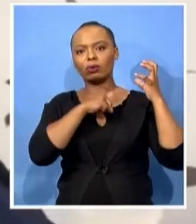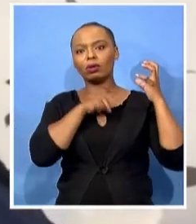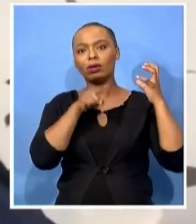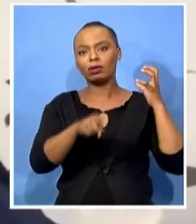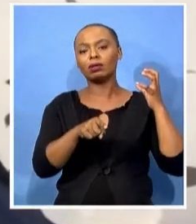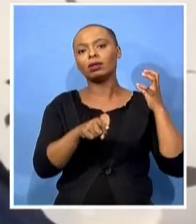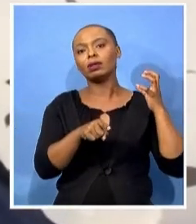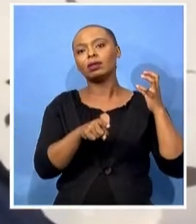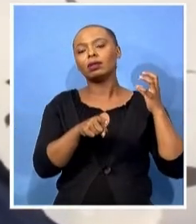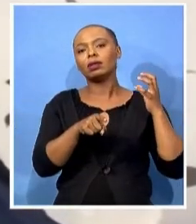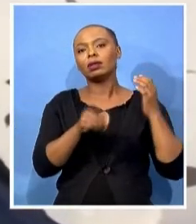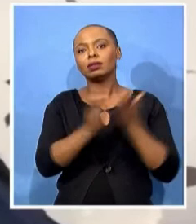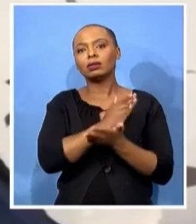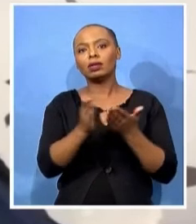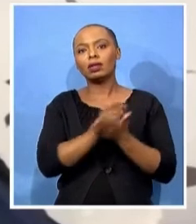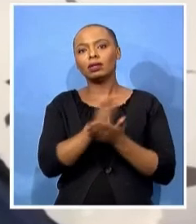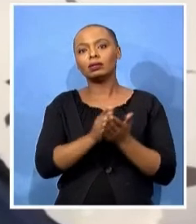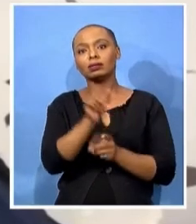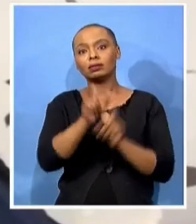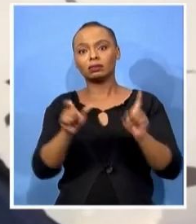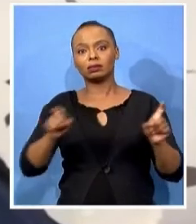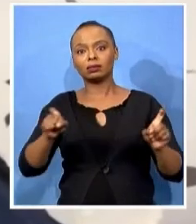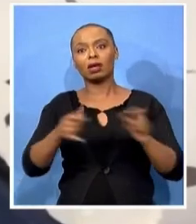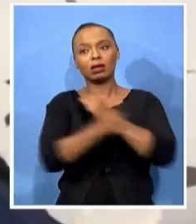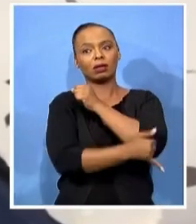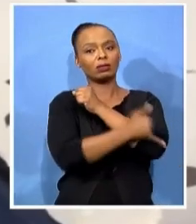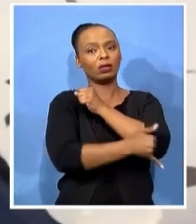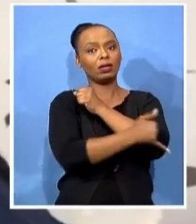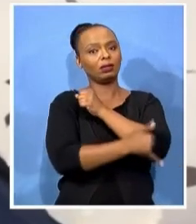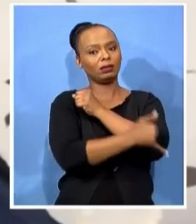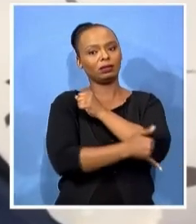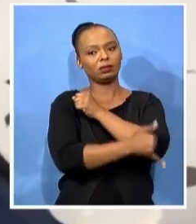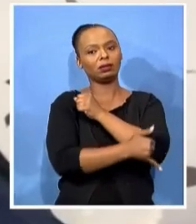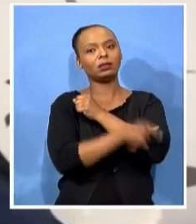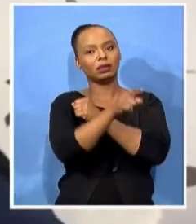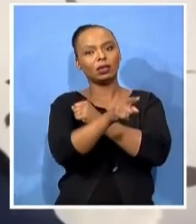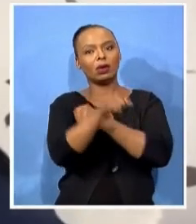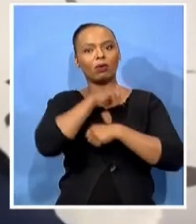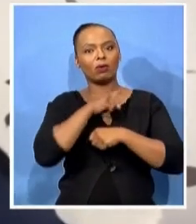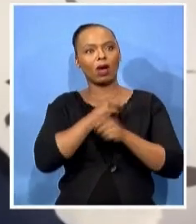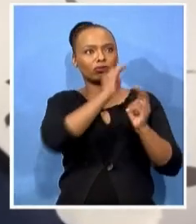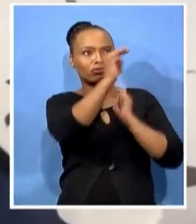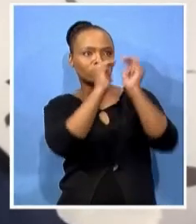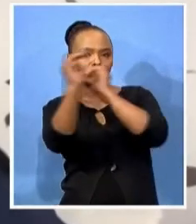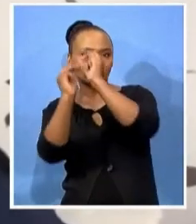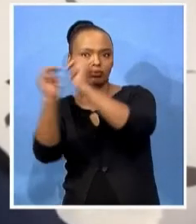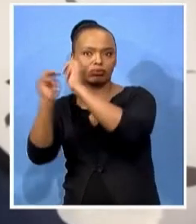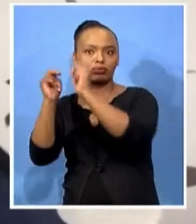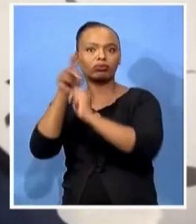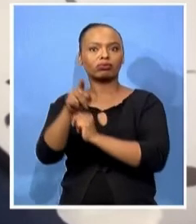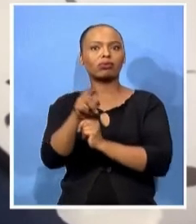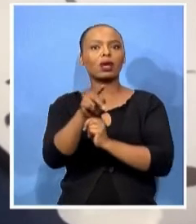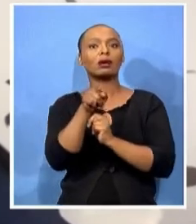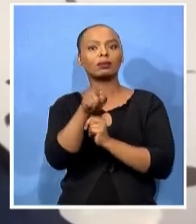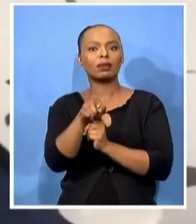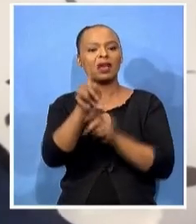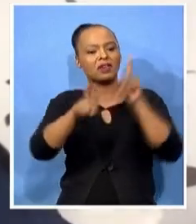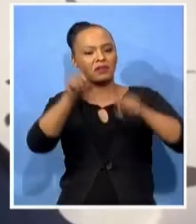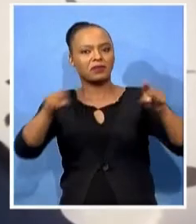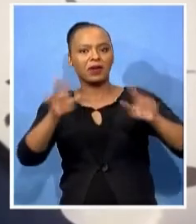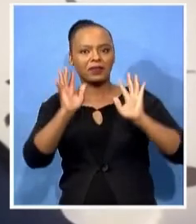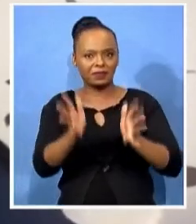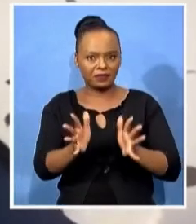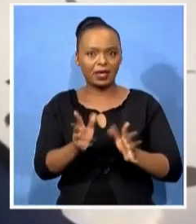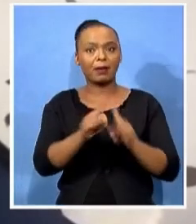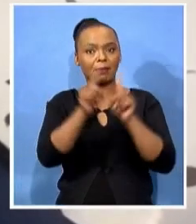have done is they've allowed for various negotiations, but at the same time, or if, for instance, the private